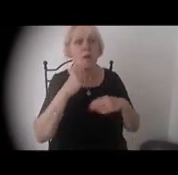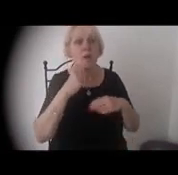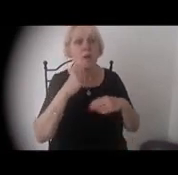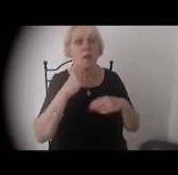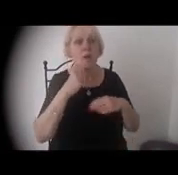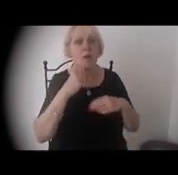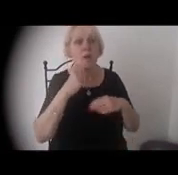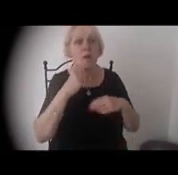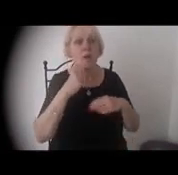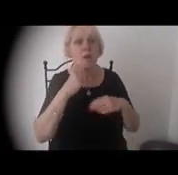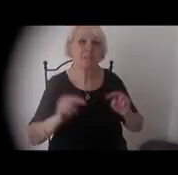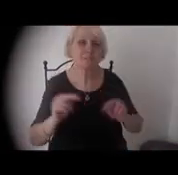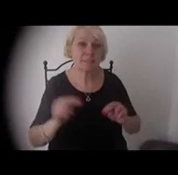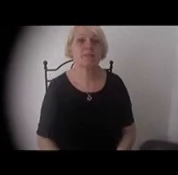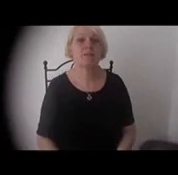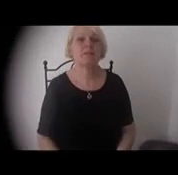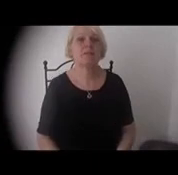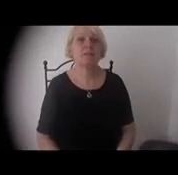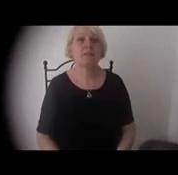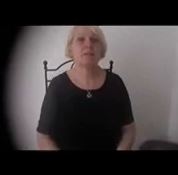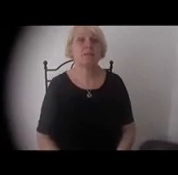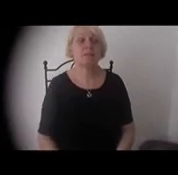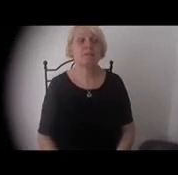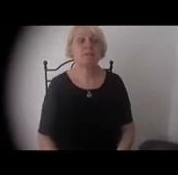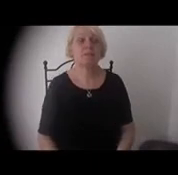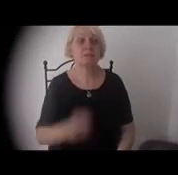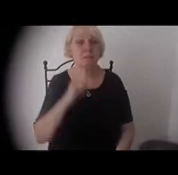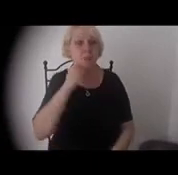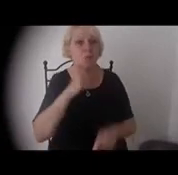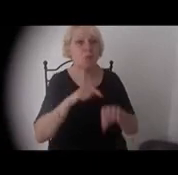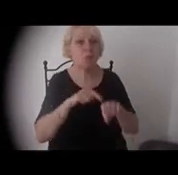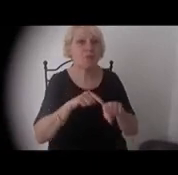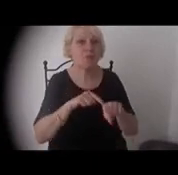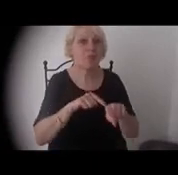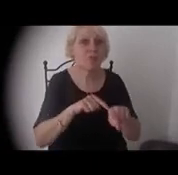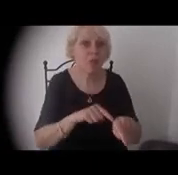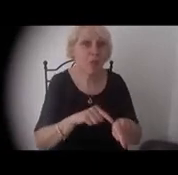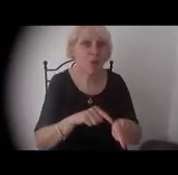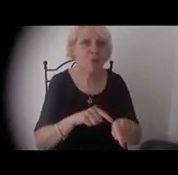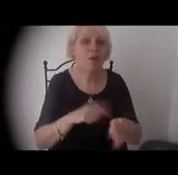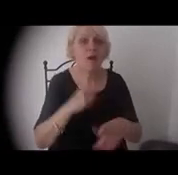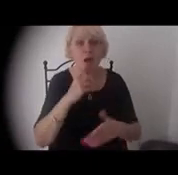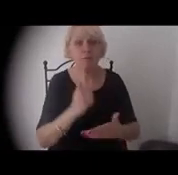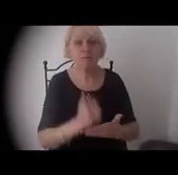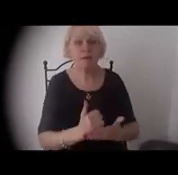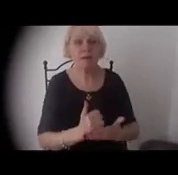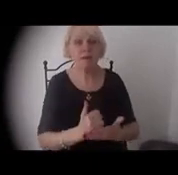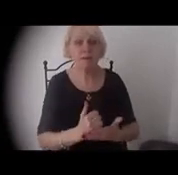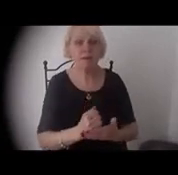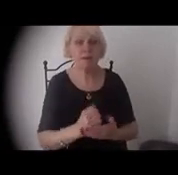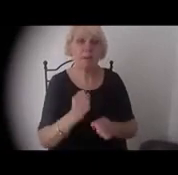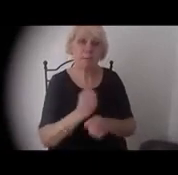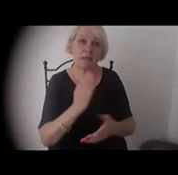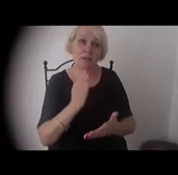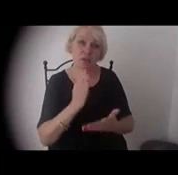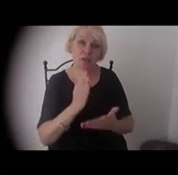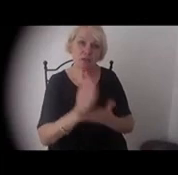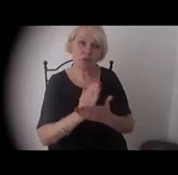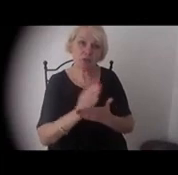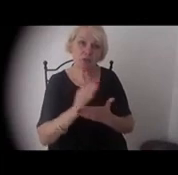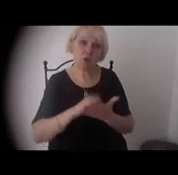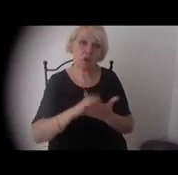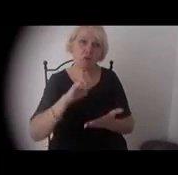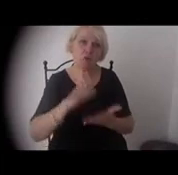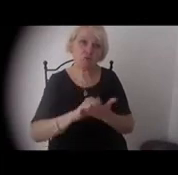advisors will be following this up in their visits with schools to make sure that the right things are in place. Okay, thank you,